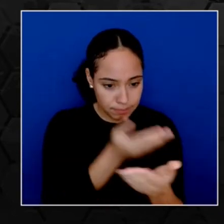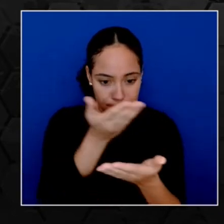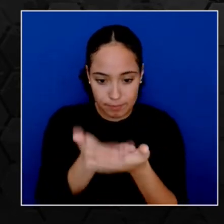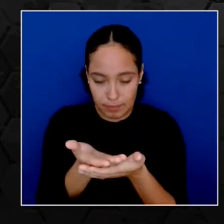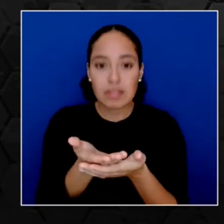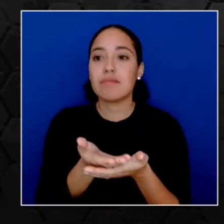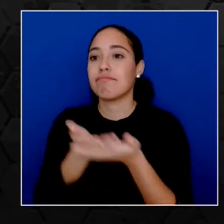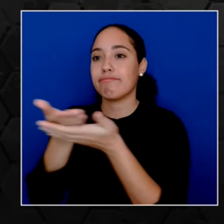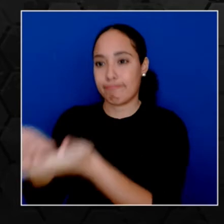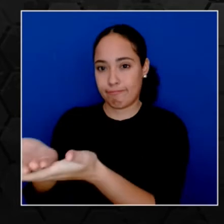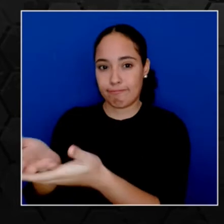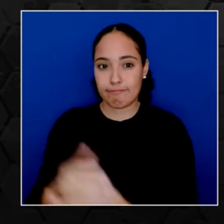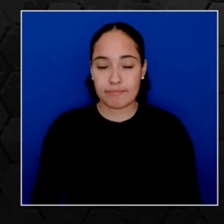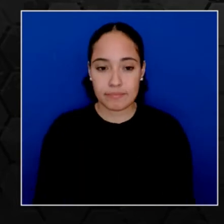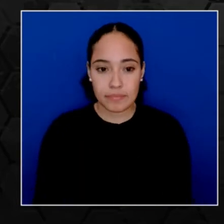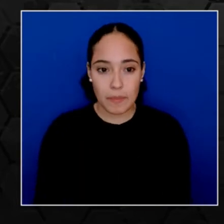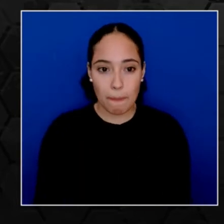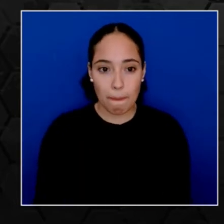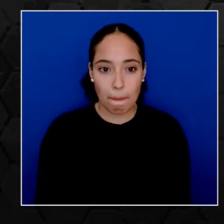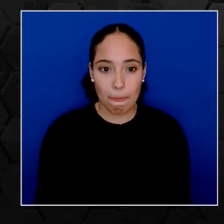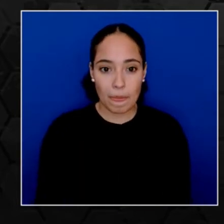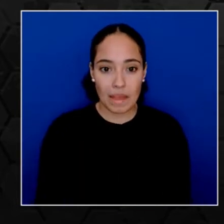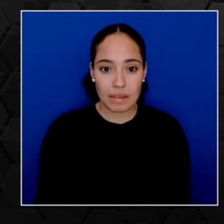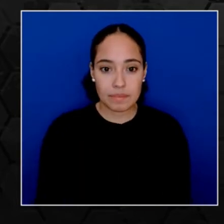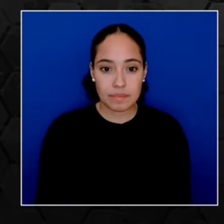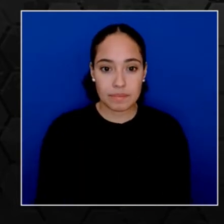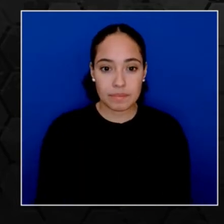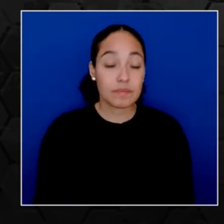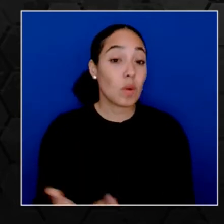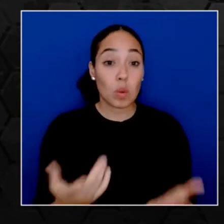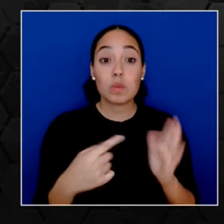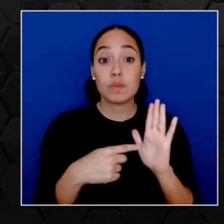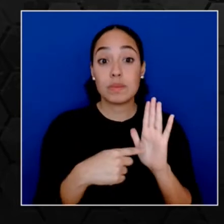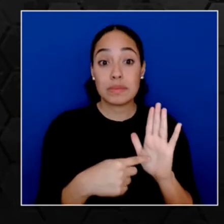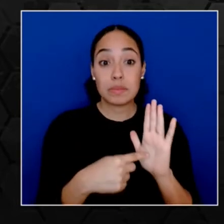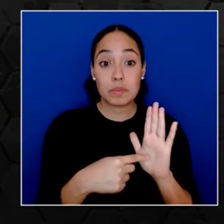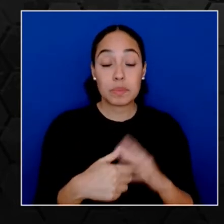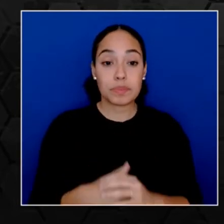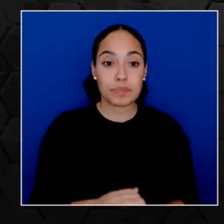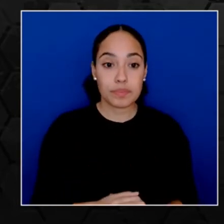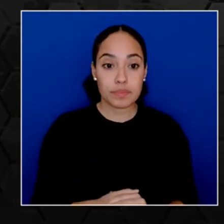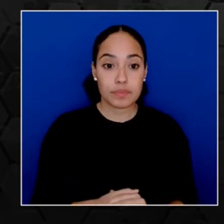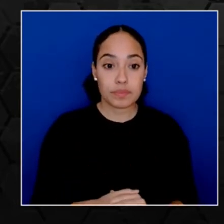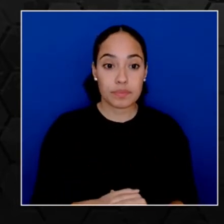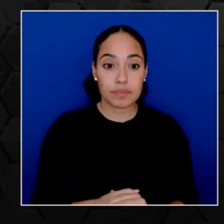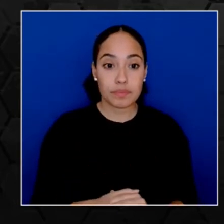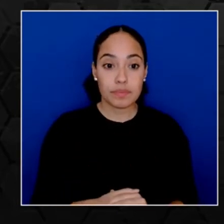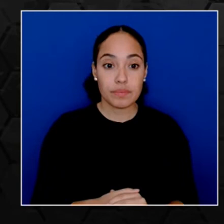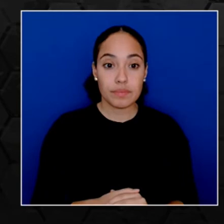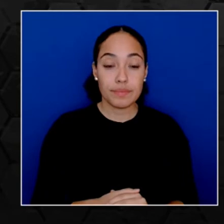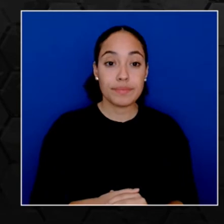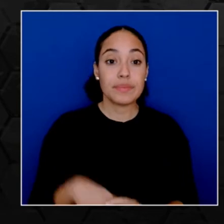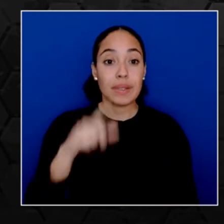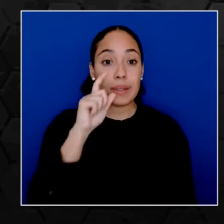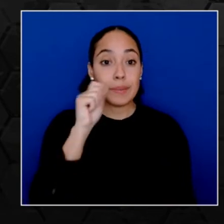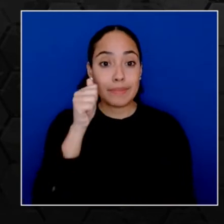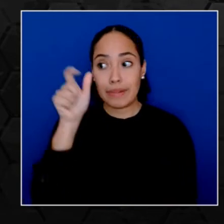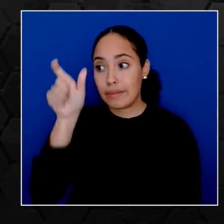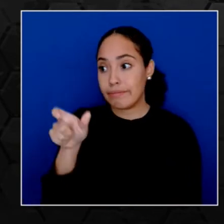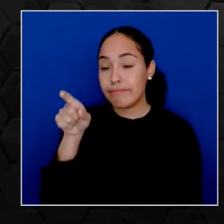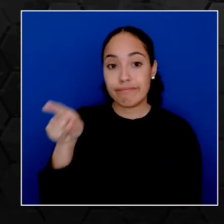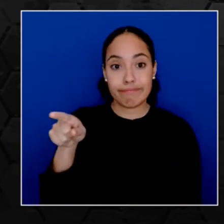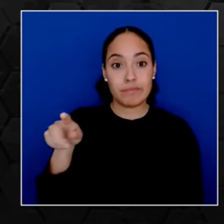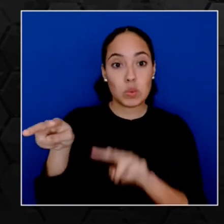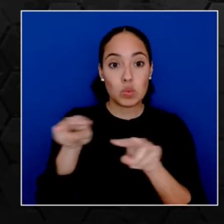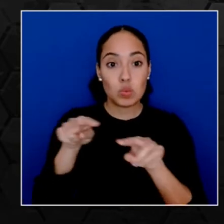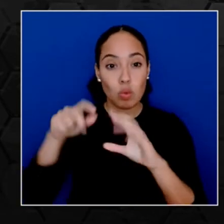I want to like mention here is that, like for example, when let's say John watched Titanic, Avengers, and Avatar, I think like everyone knows